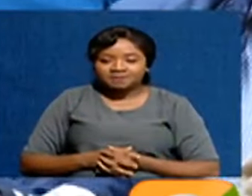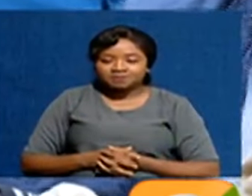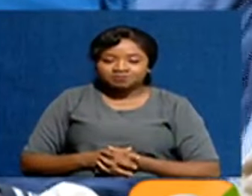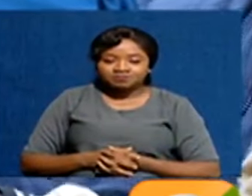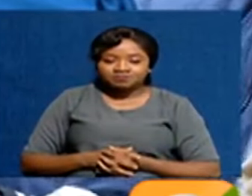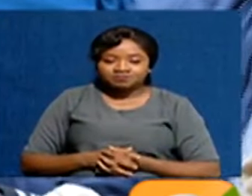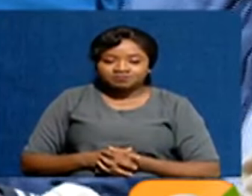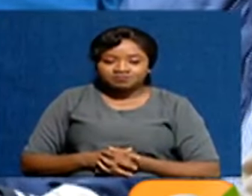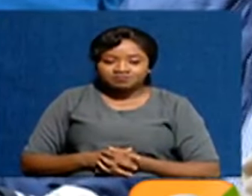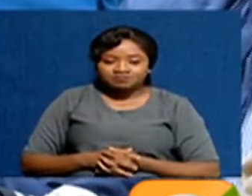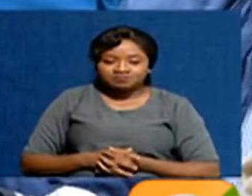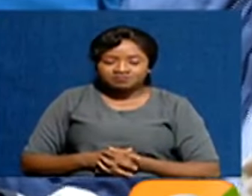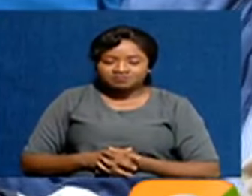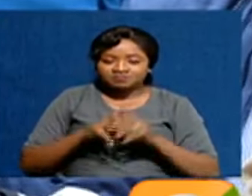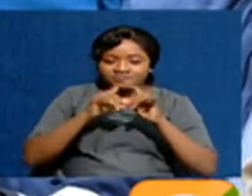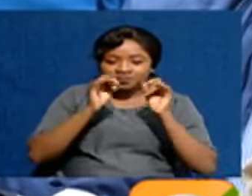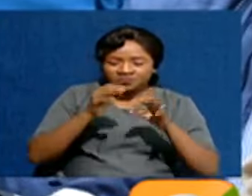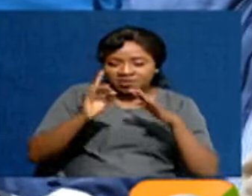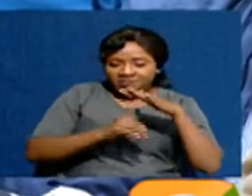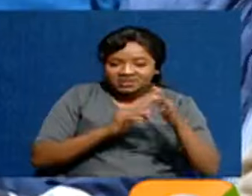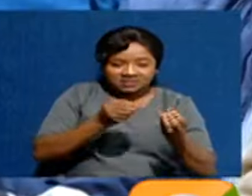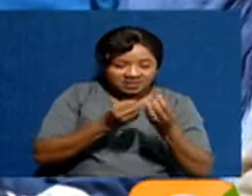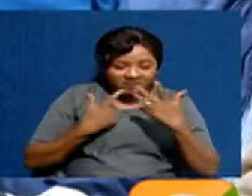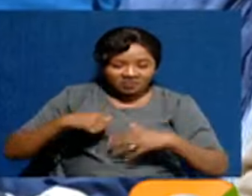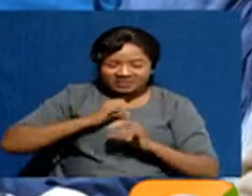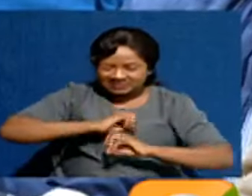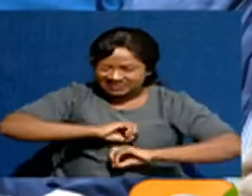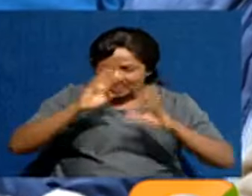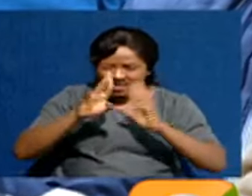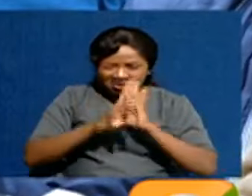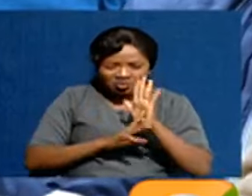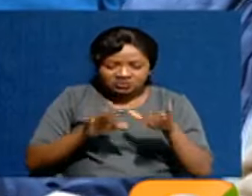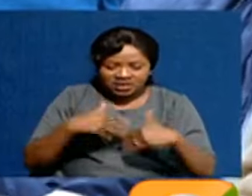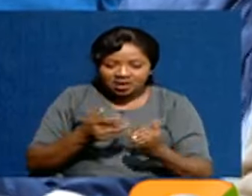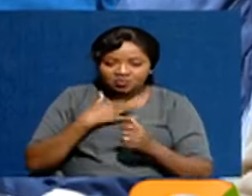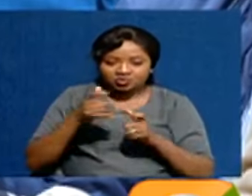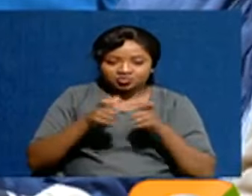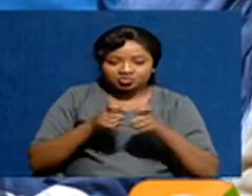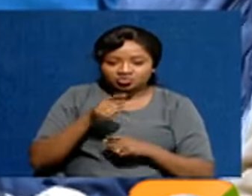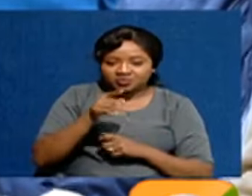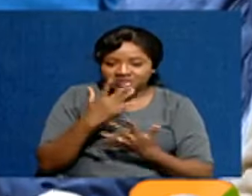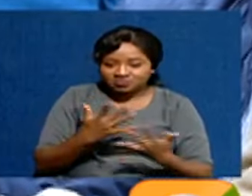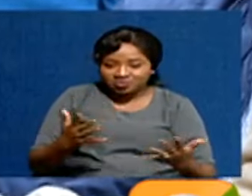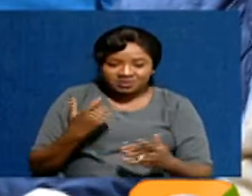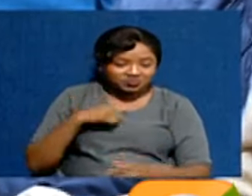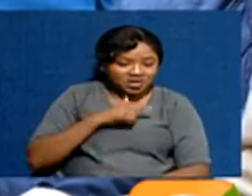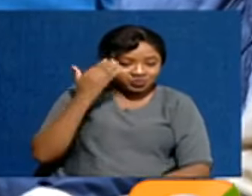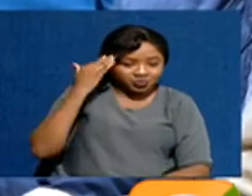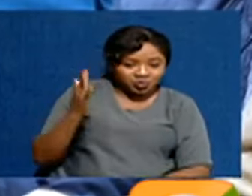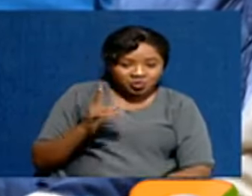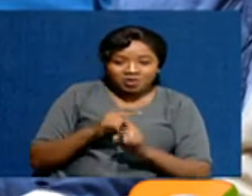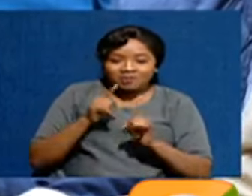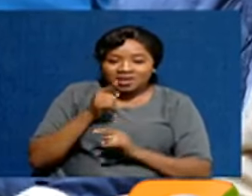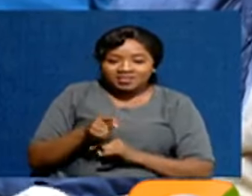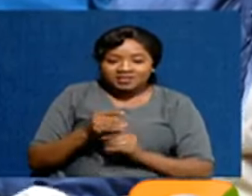regulatory headwinds where the ministry hasn't given us very clear directives in terms of how they want to regulate these products. And this has led to a situation where